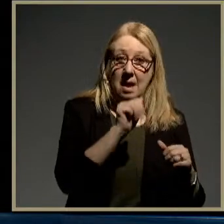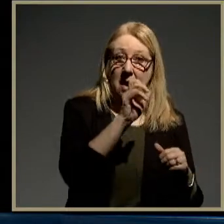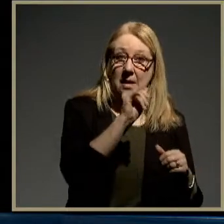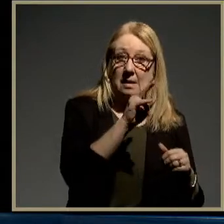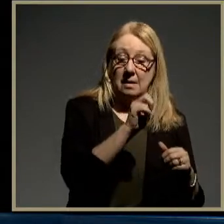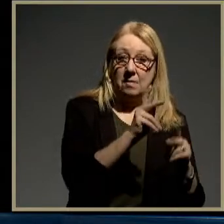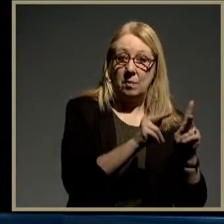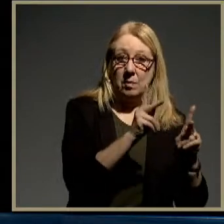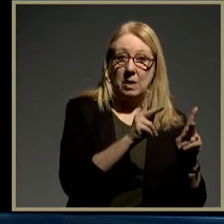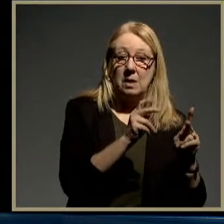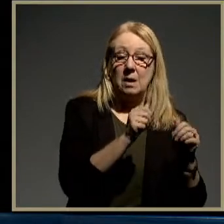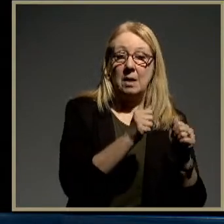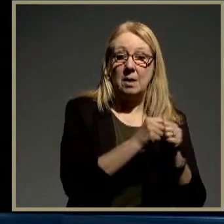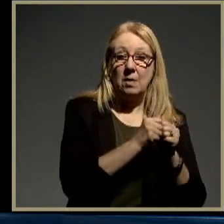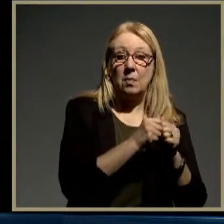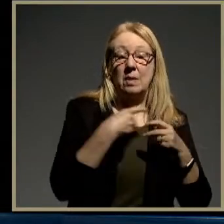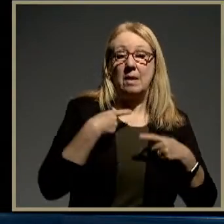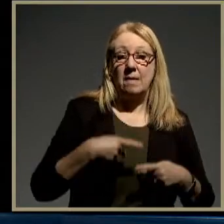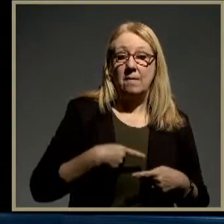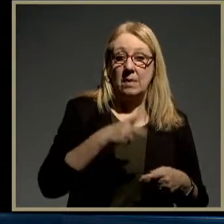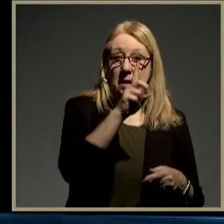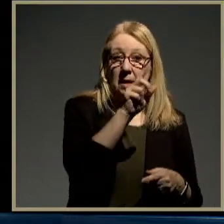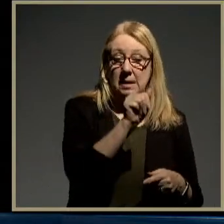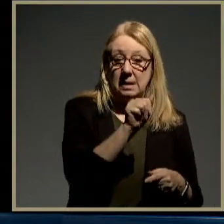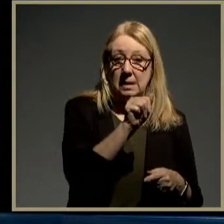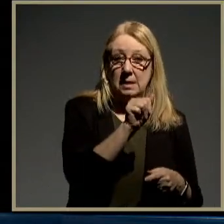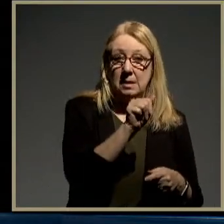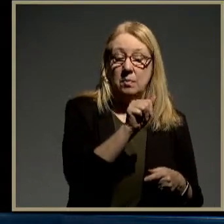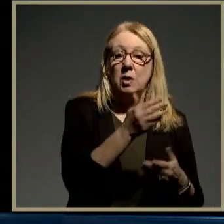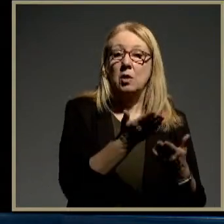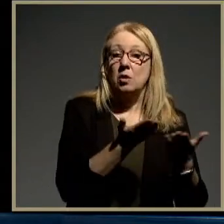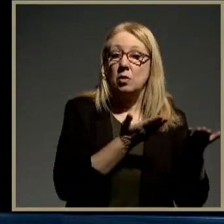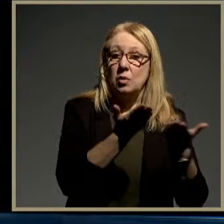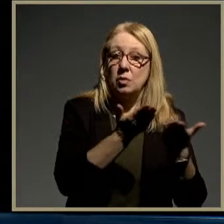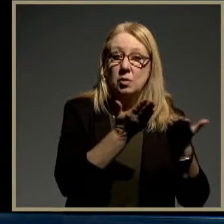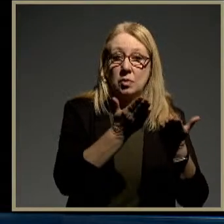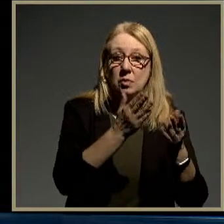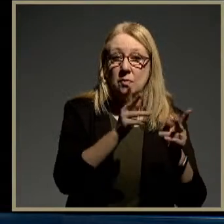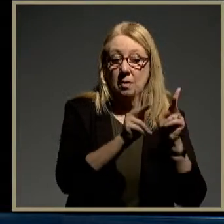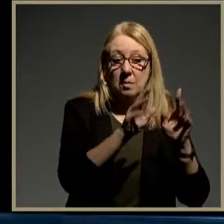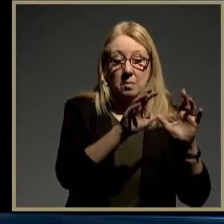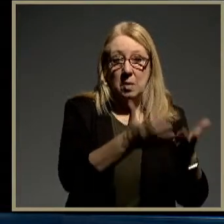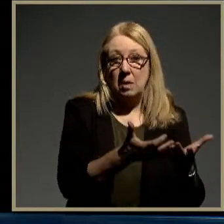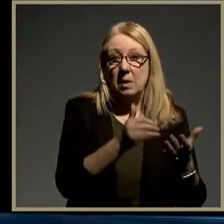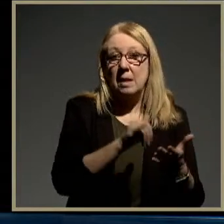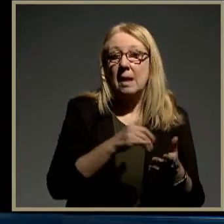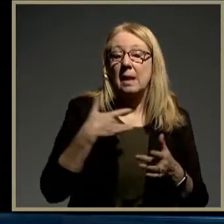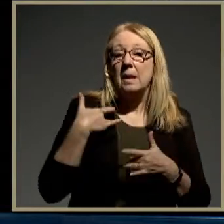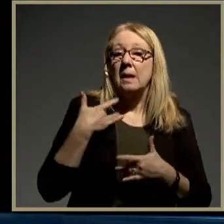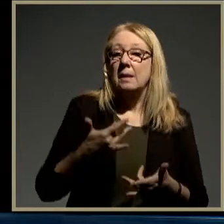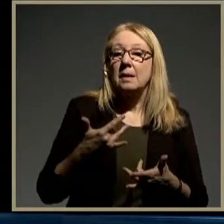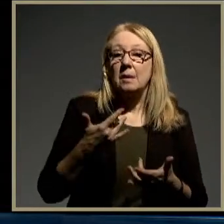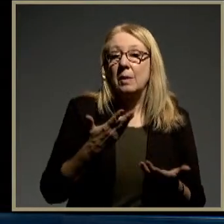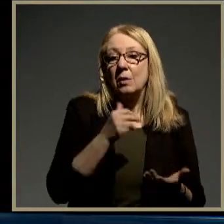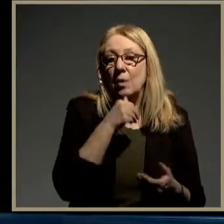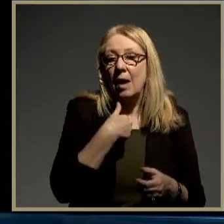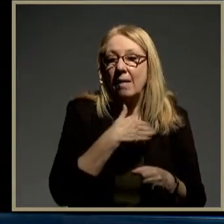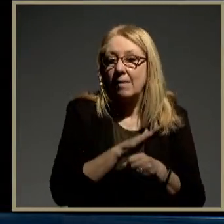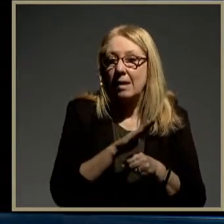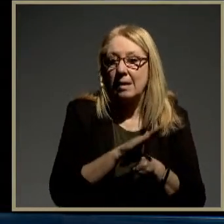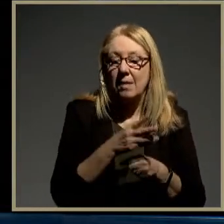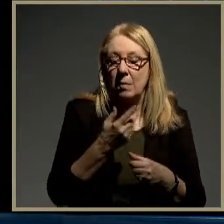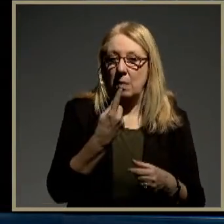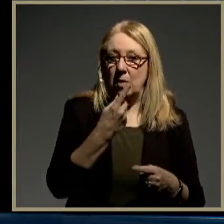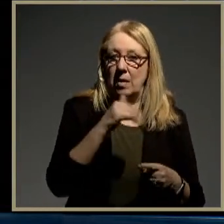Physical Disabilities seeks to serve a population that traditionally is underserved. It may be one of